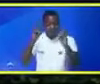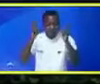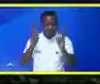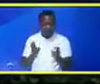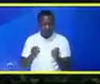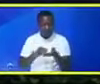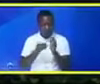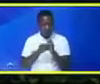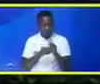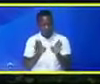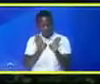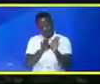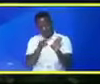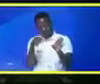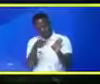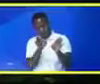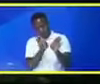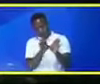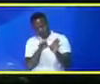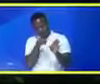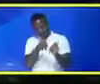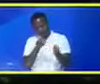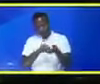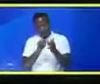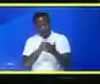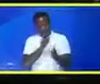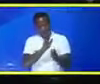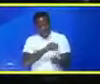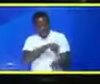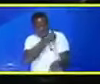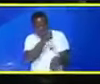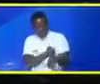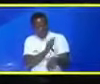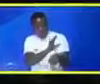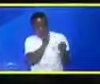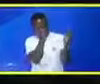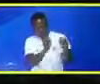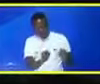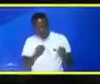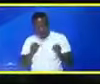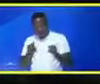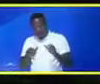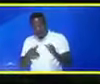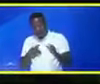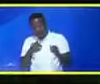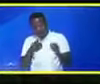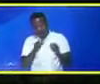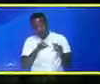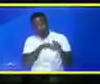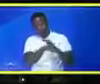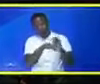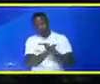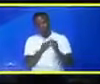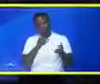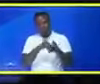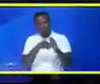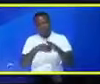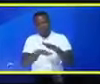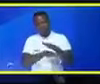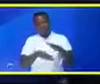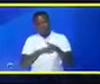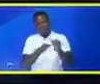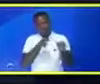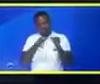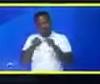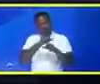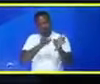door is an authorized system of access. Very basic definitions that I